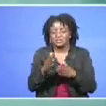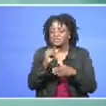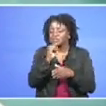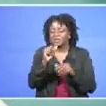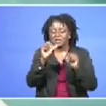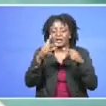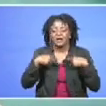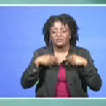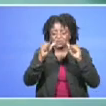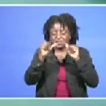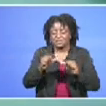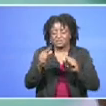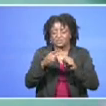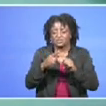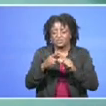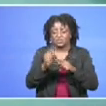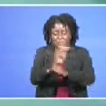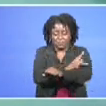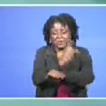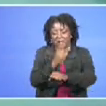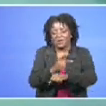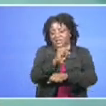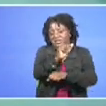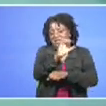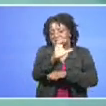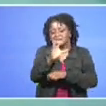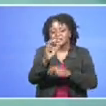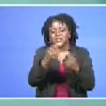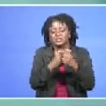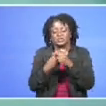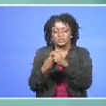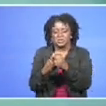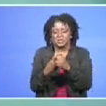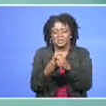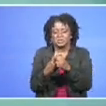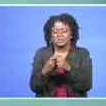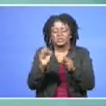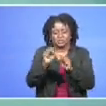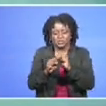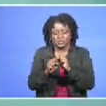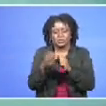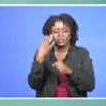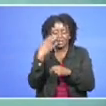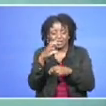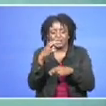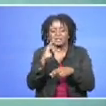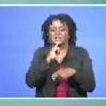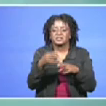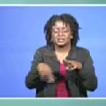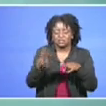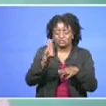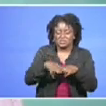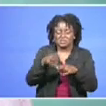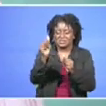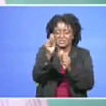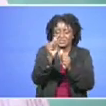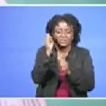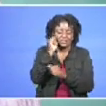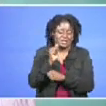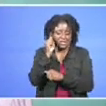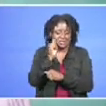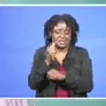unit. Hence, the heat index in the building is increasing daily. We have summer now officially upon